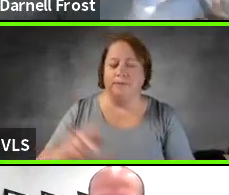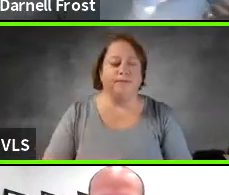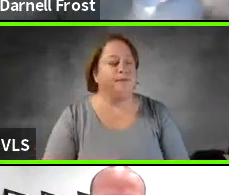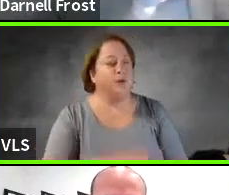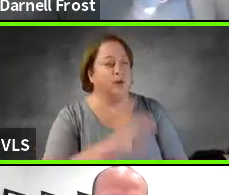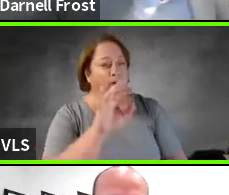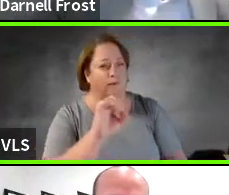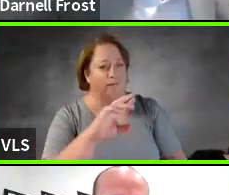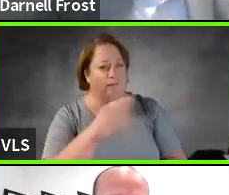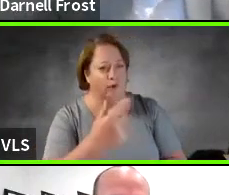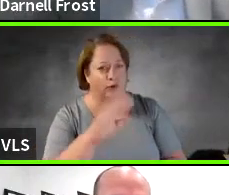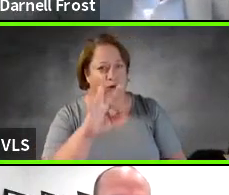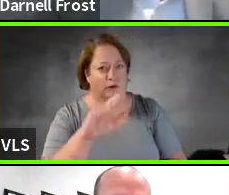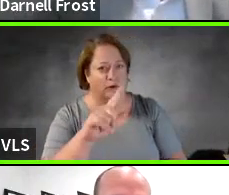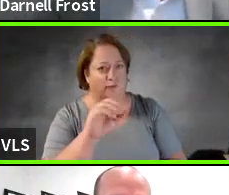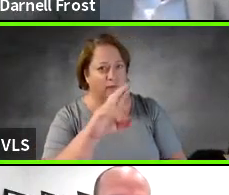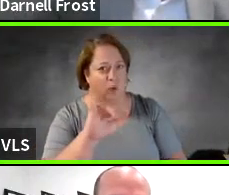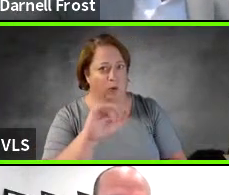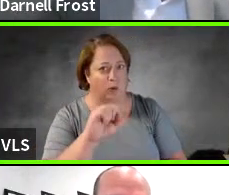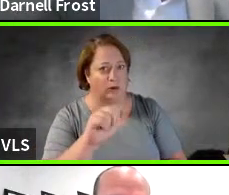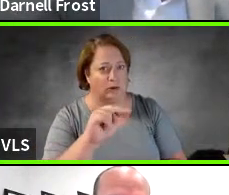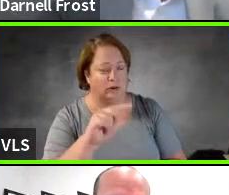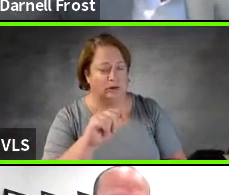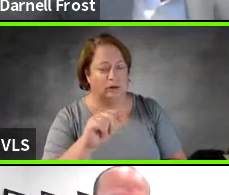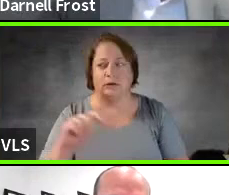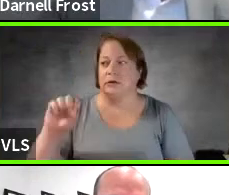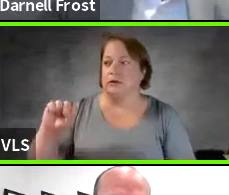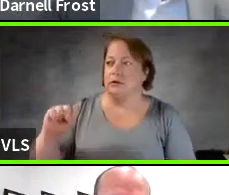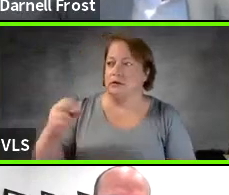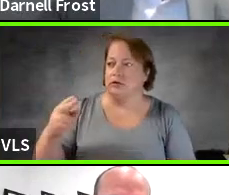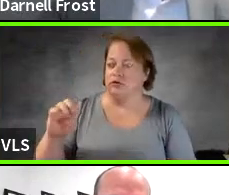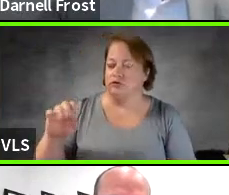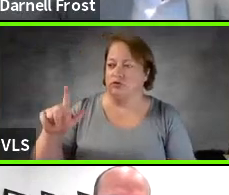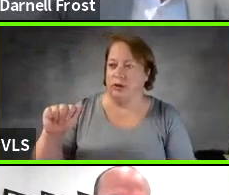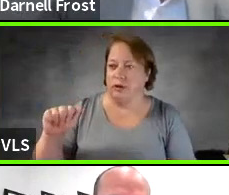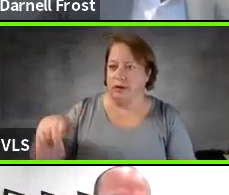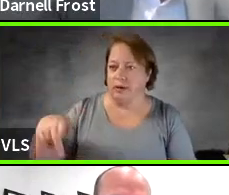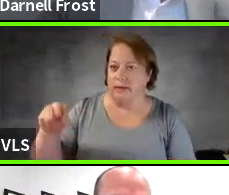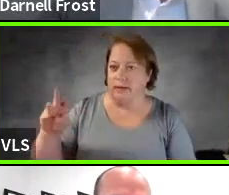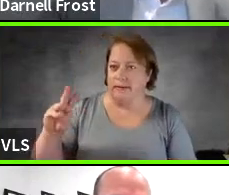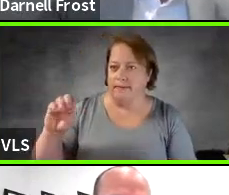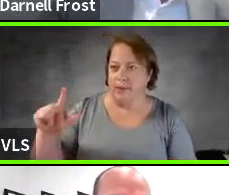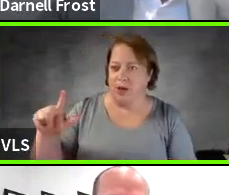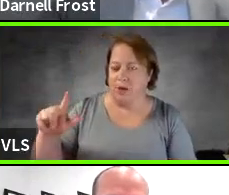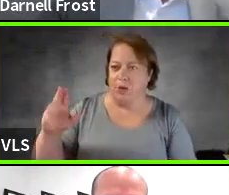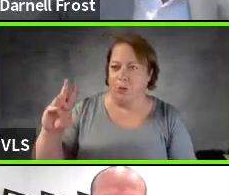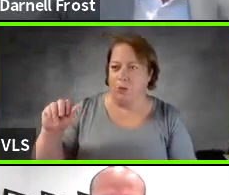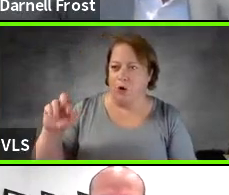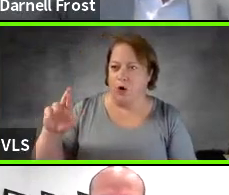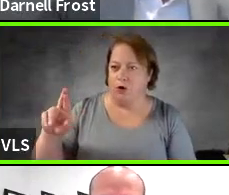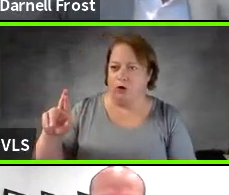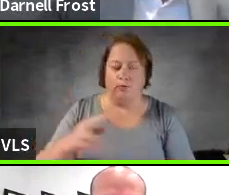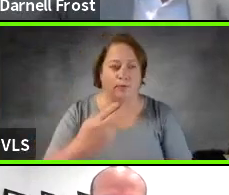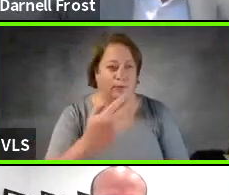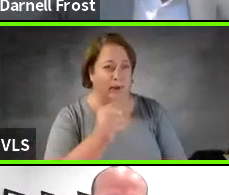Ferguson Florissant. Sheila Powell Walker. Hancock Place.